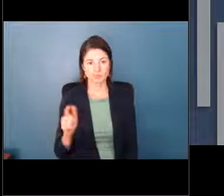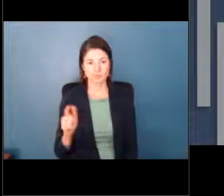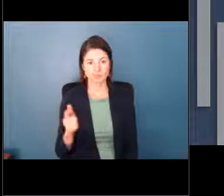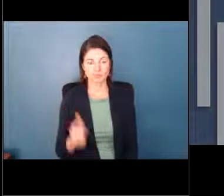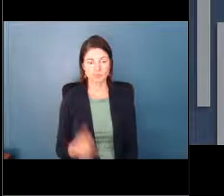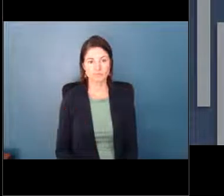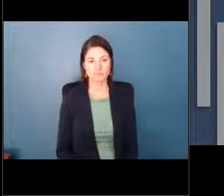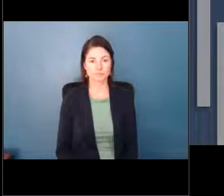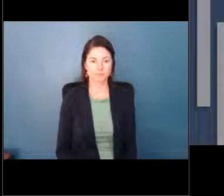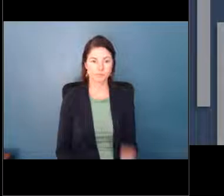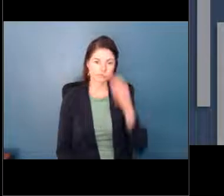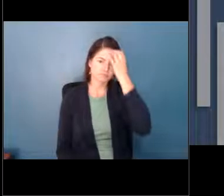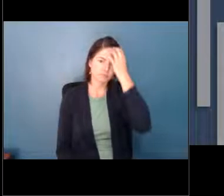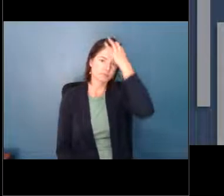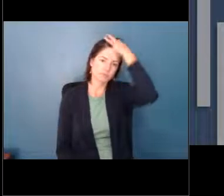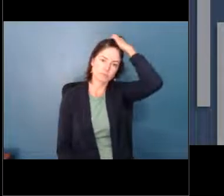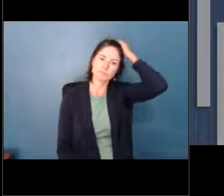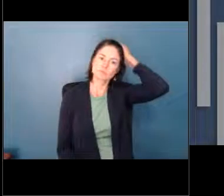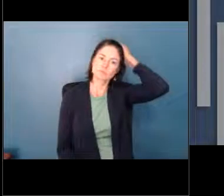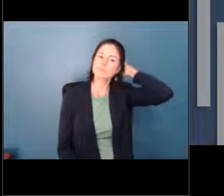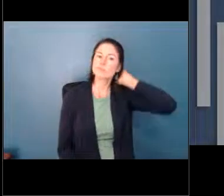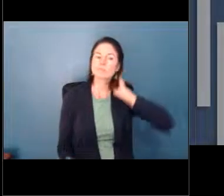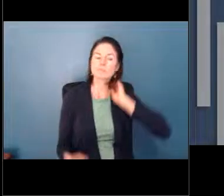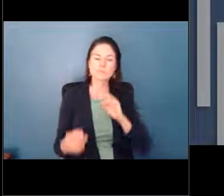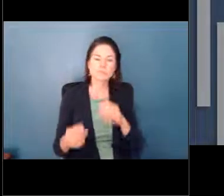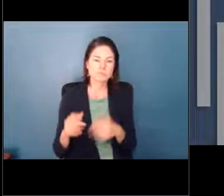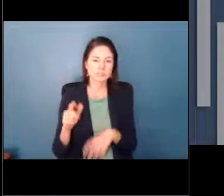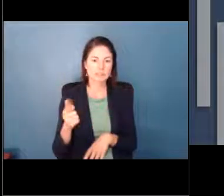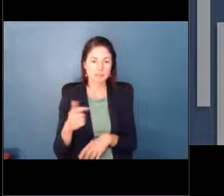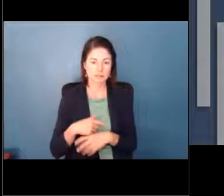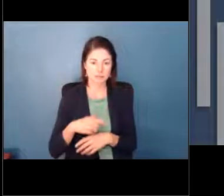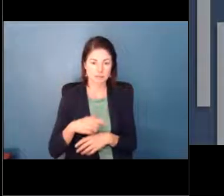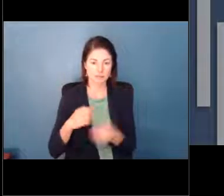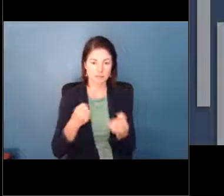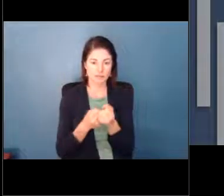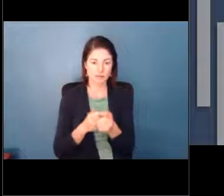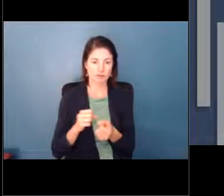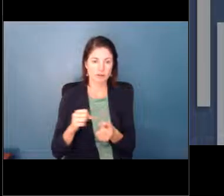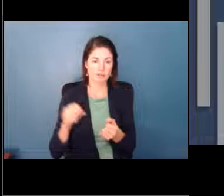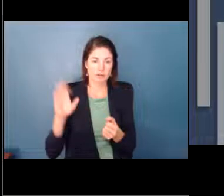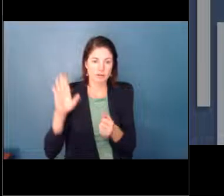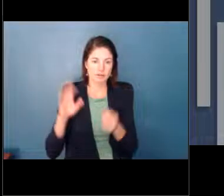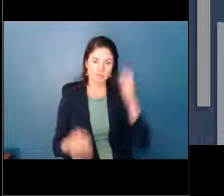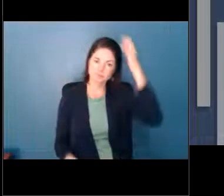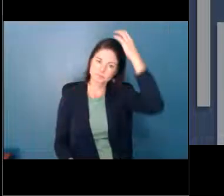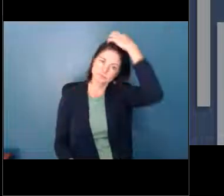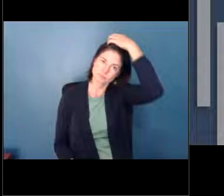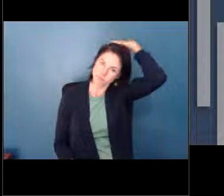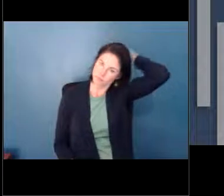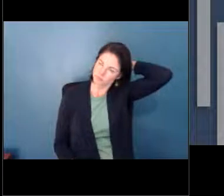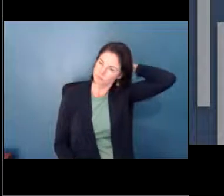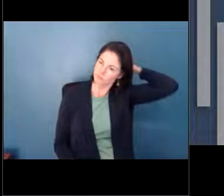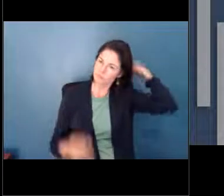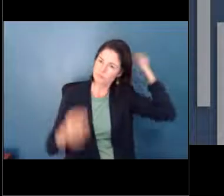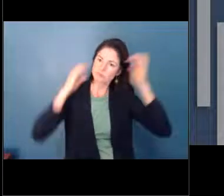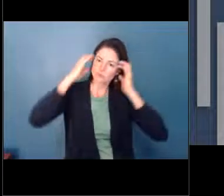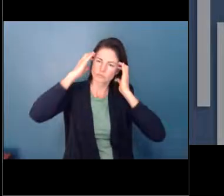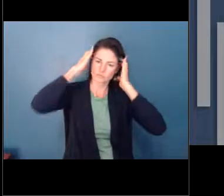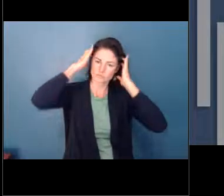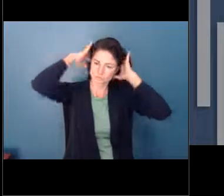Grisby, Commissioner Davis, seconds. All those in favor? Aye. Aye. Excellent. Now we are